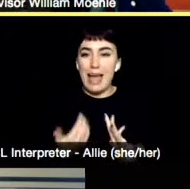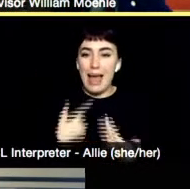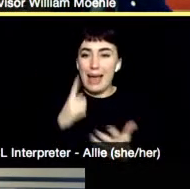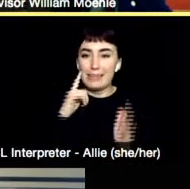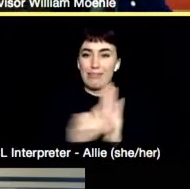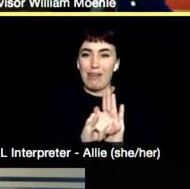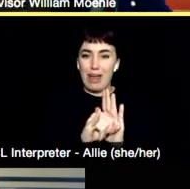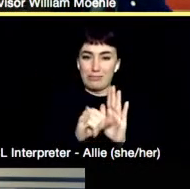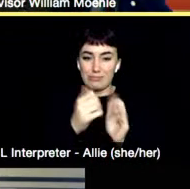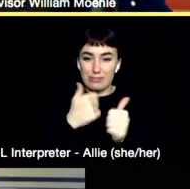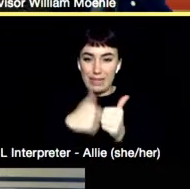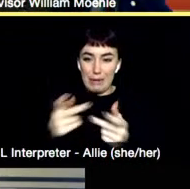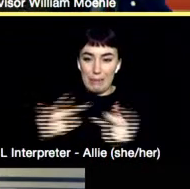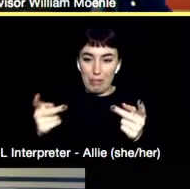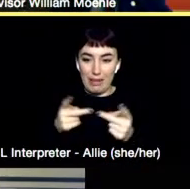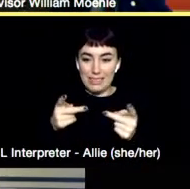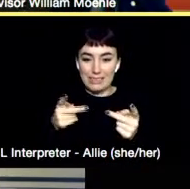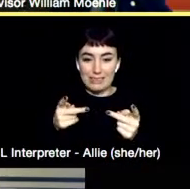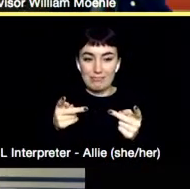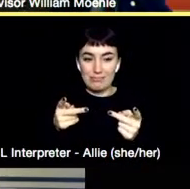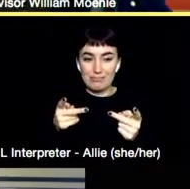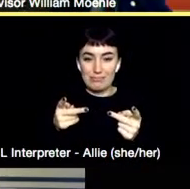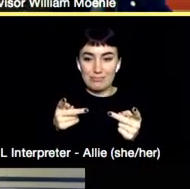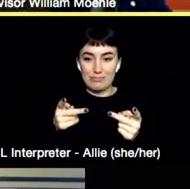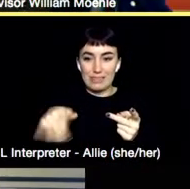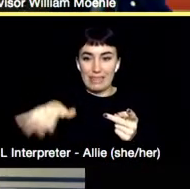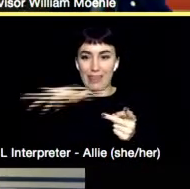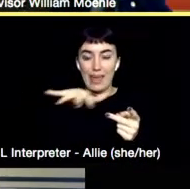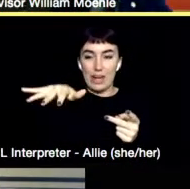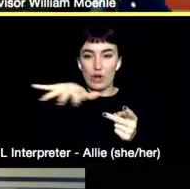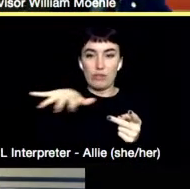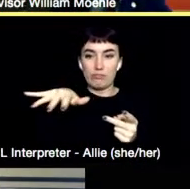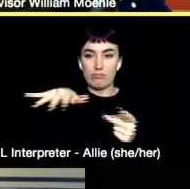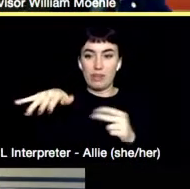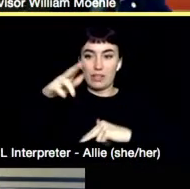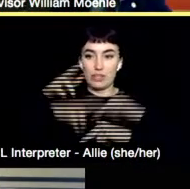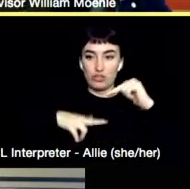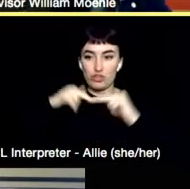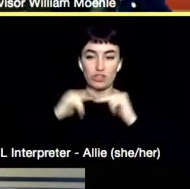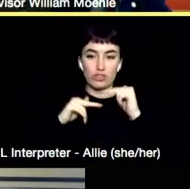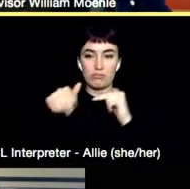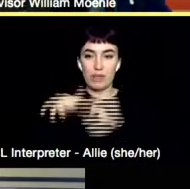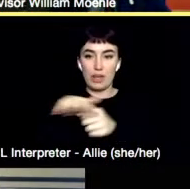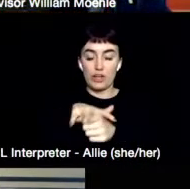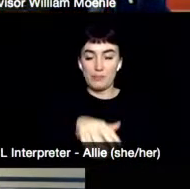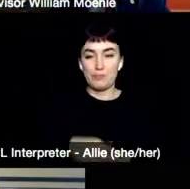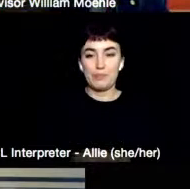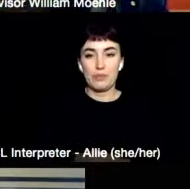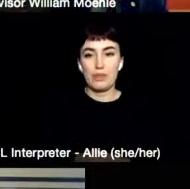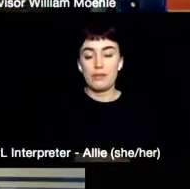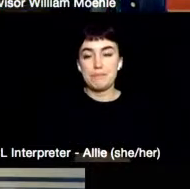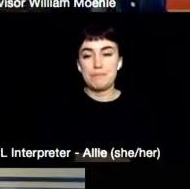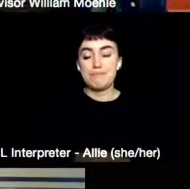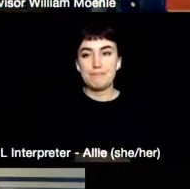identify any place, right in the construction area. Yeah.